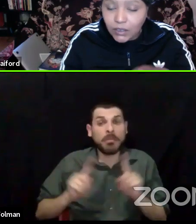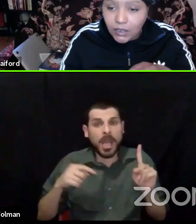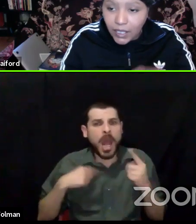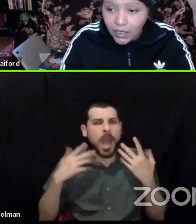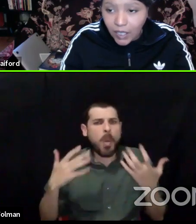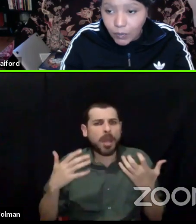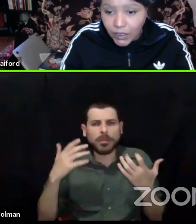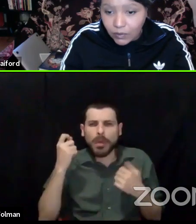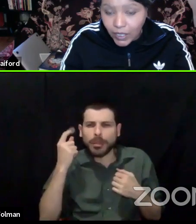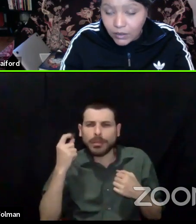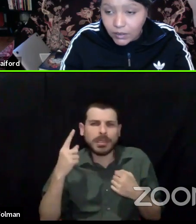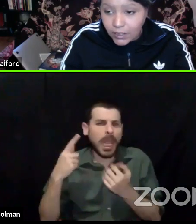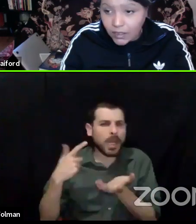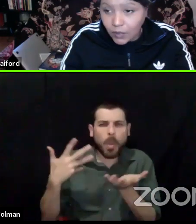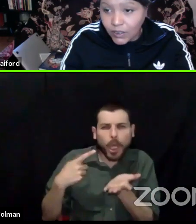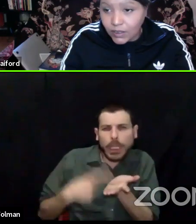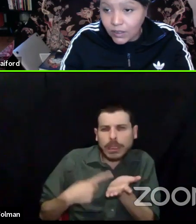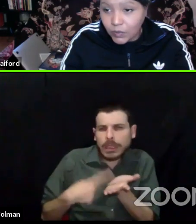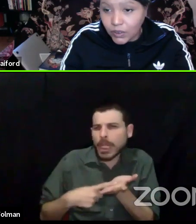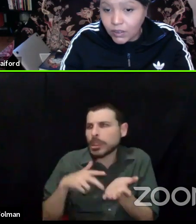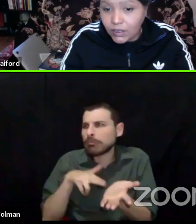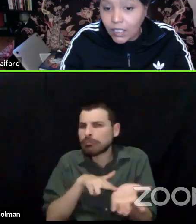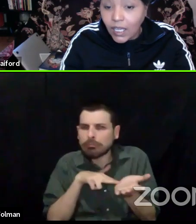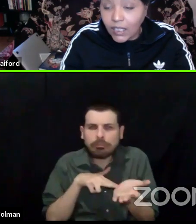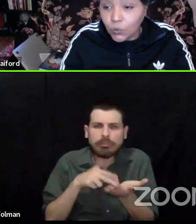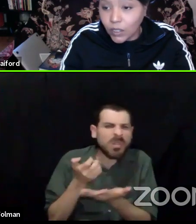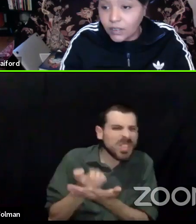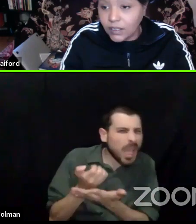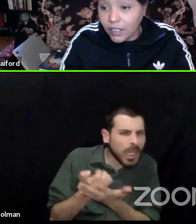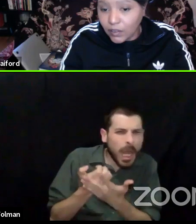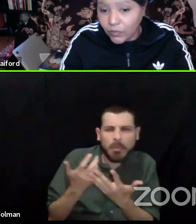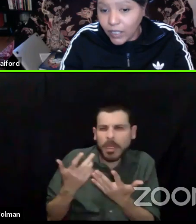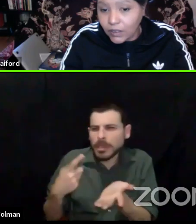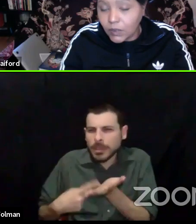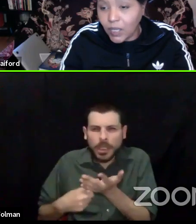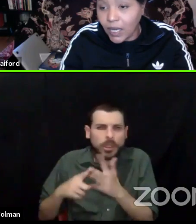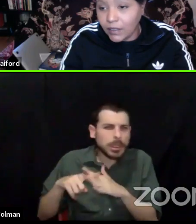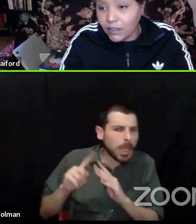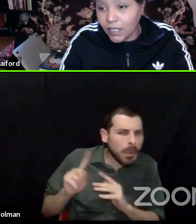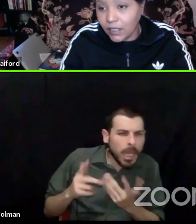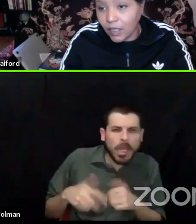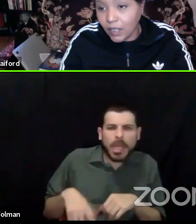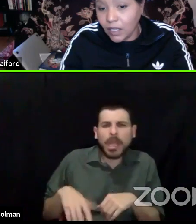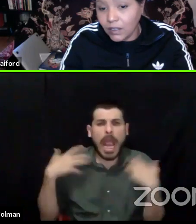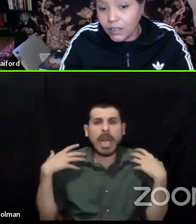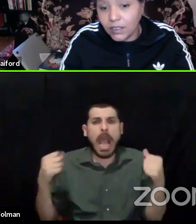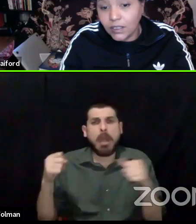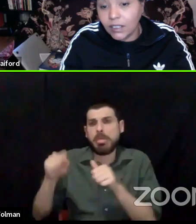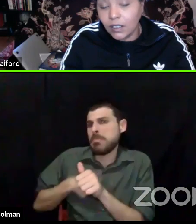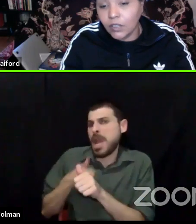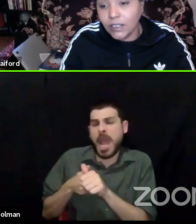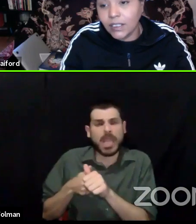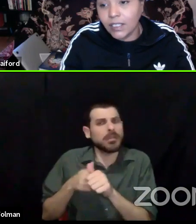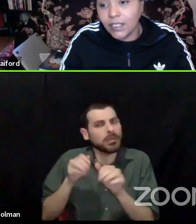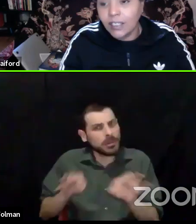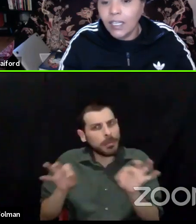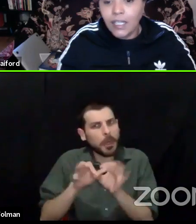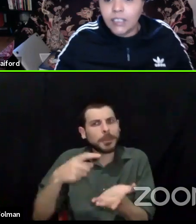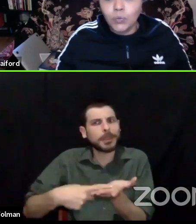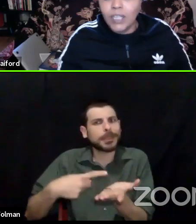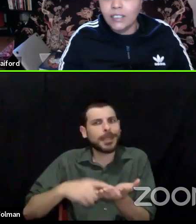about the economic values that are coming into communities, as well as the health values behind those economic dollars. Because they're going to always say